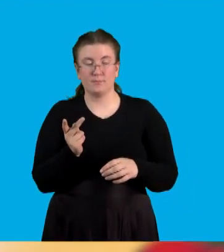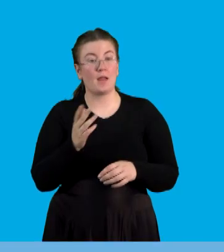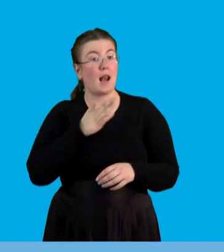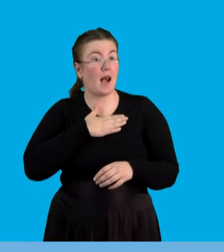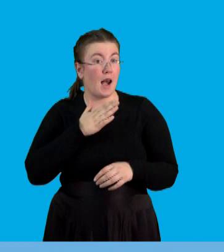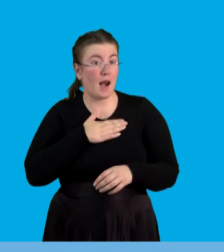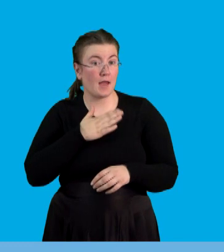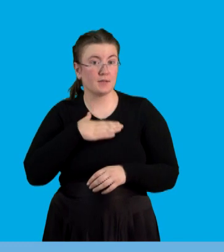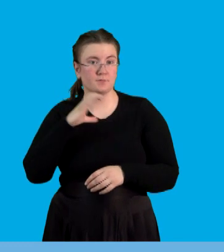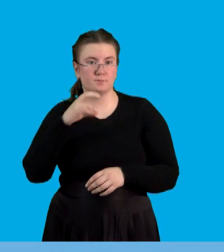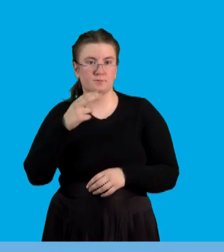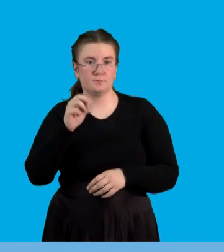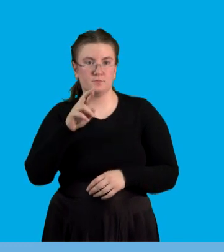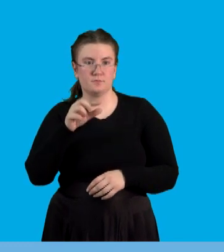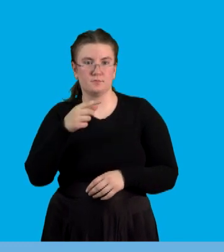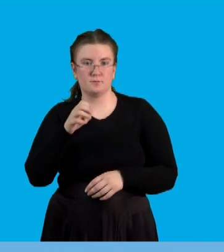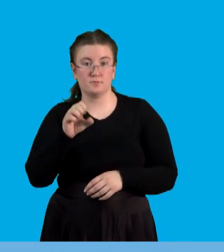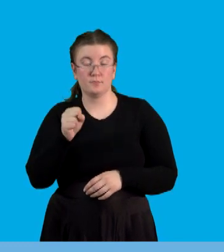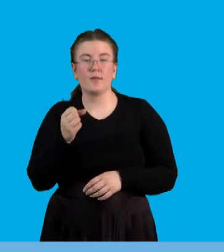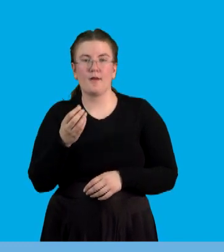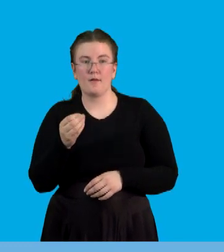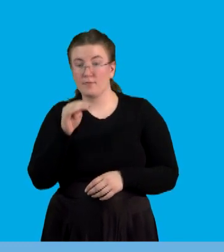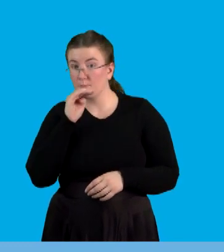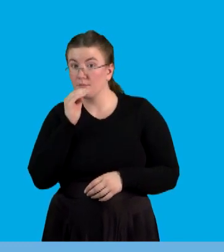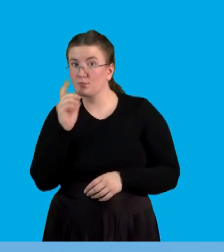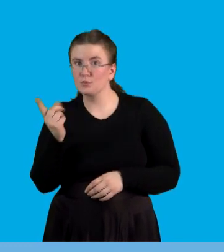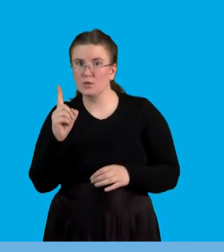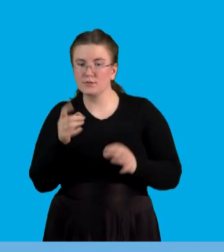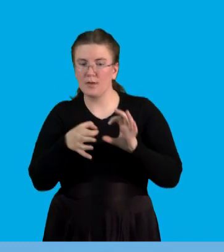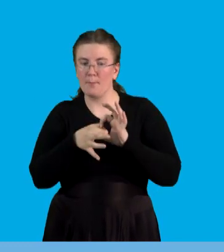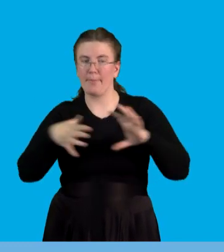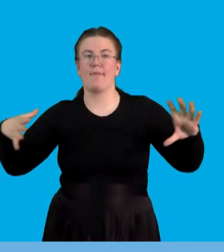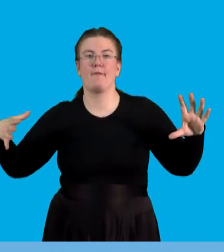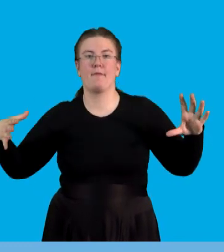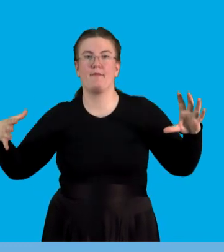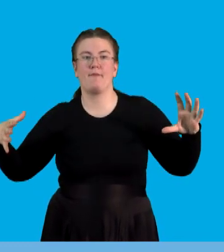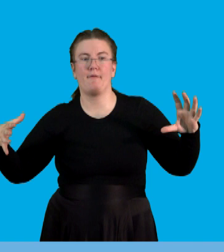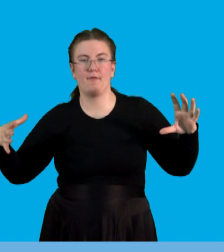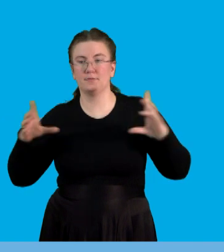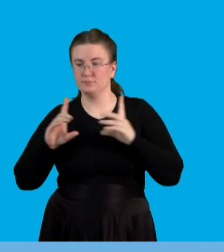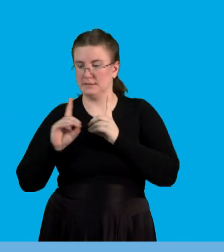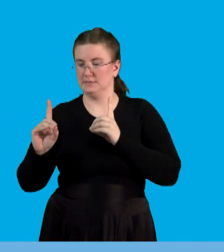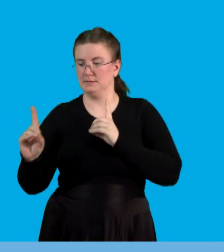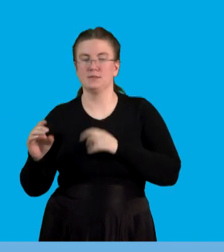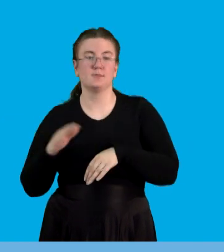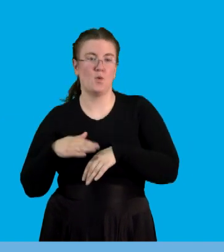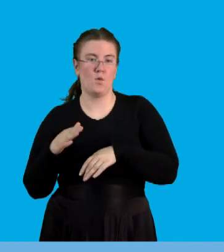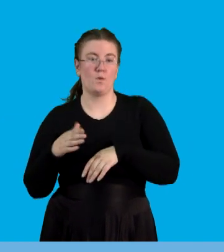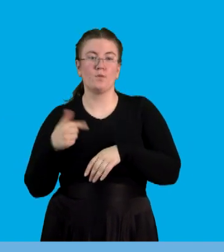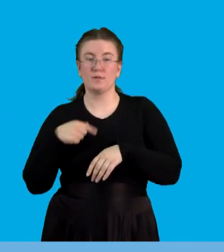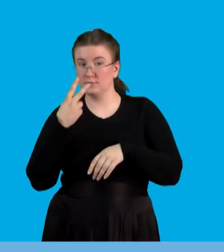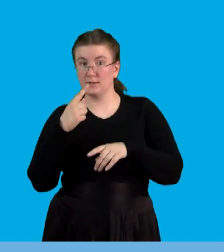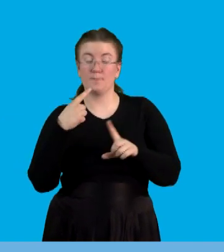are going to have like charges, and we know that like charges repel each other. That is now